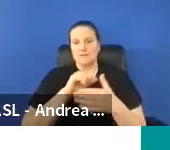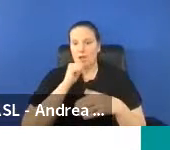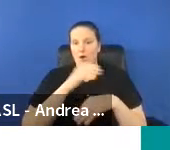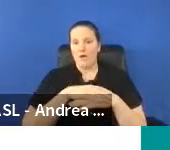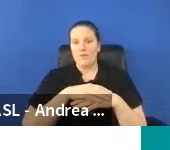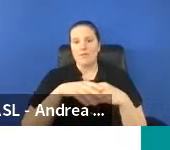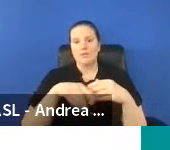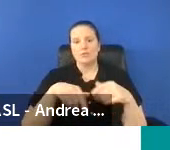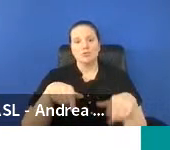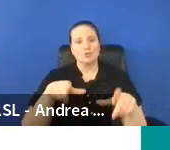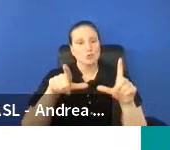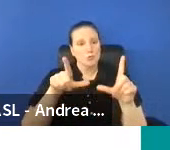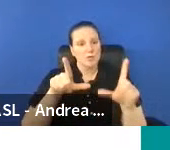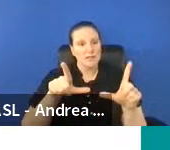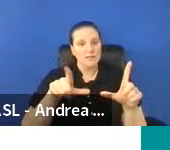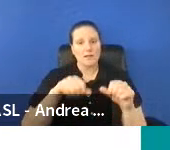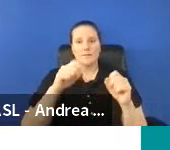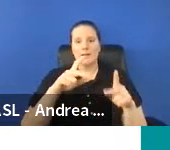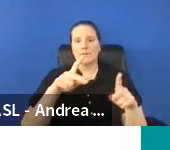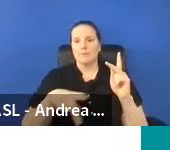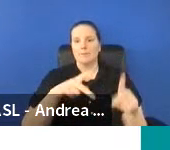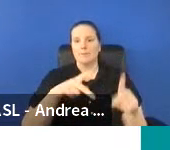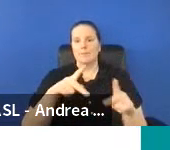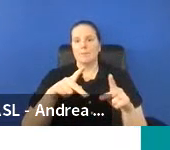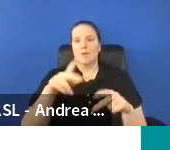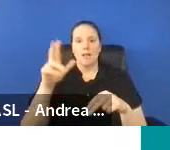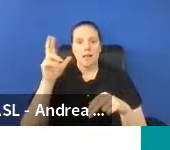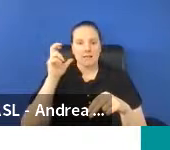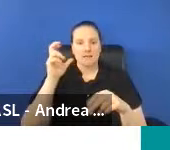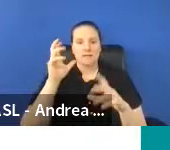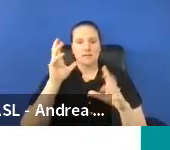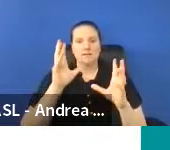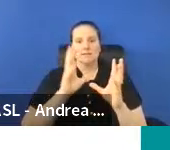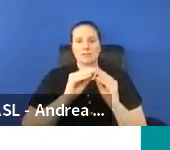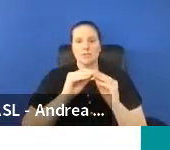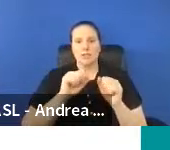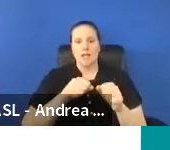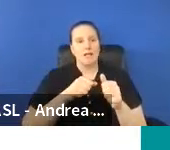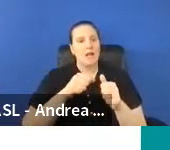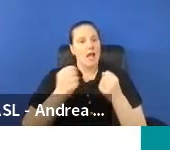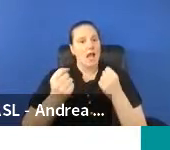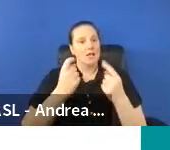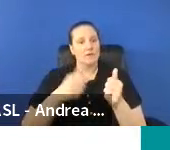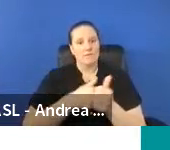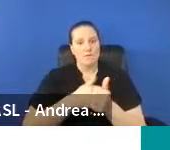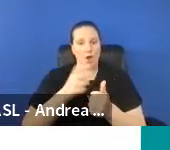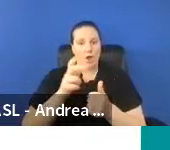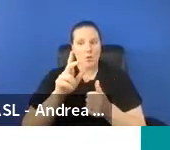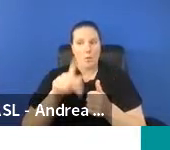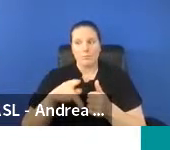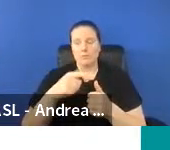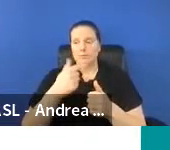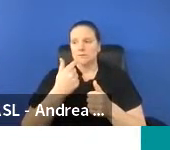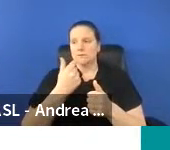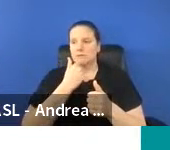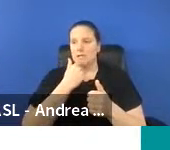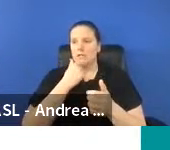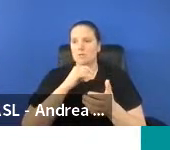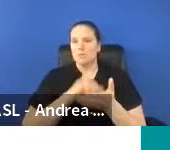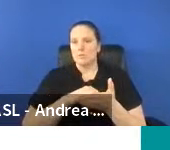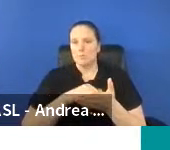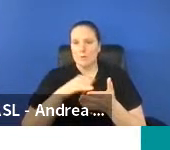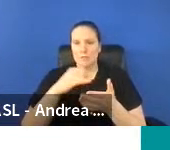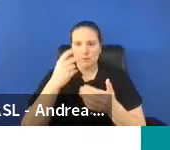A lot of the folks, predominantly those in the listening session where we were able to ask follow-up questions, said that they would see